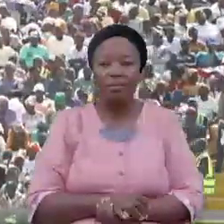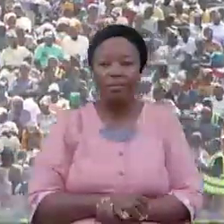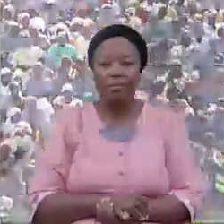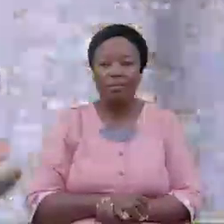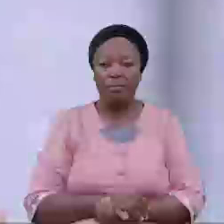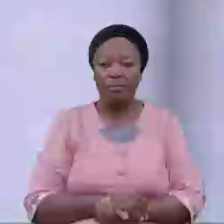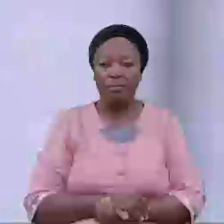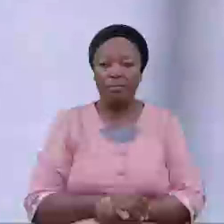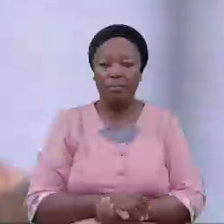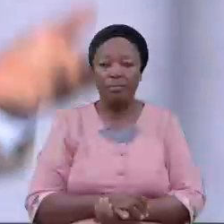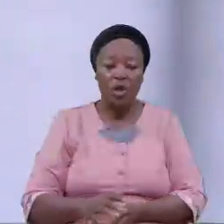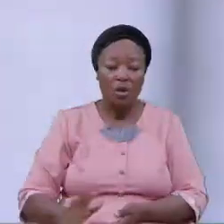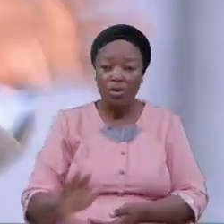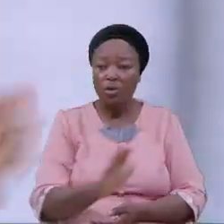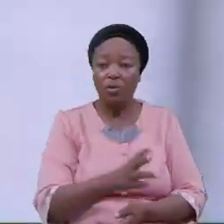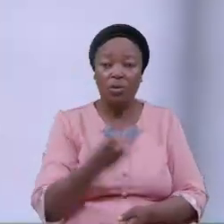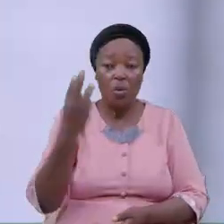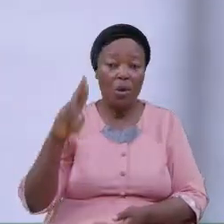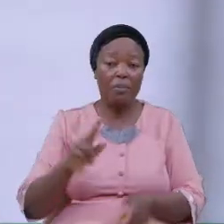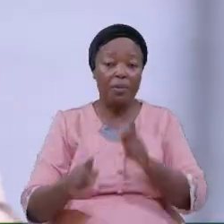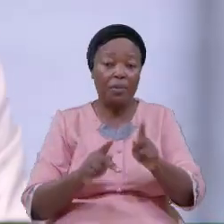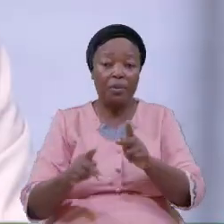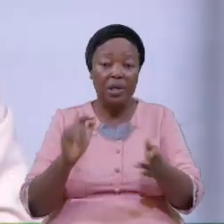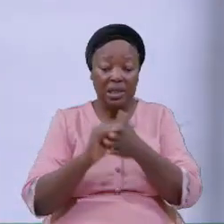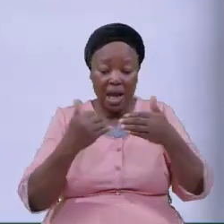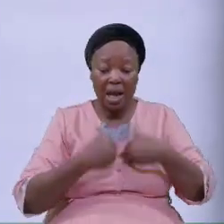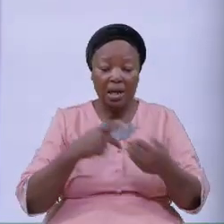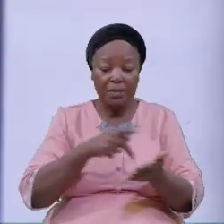Those were people that had pure heart.